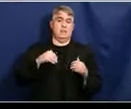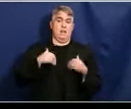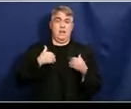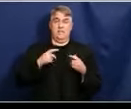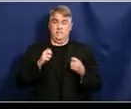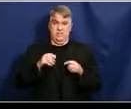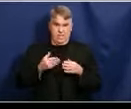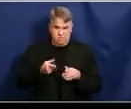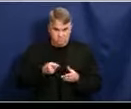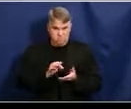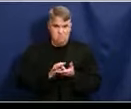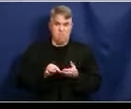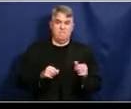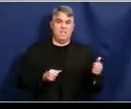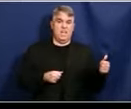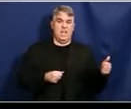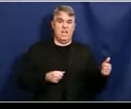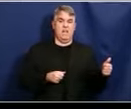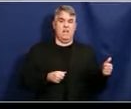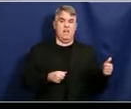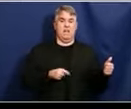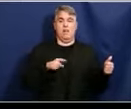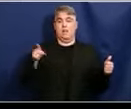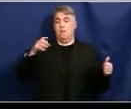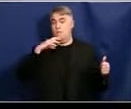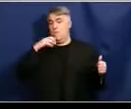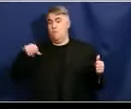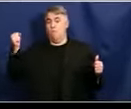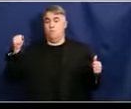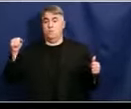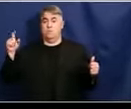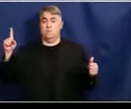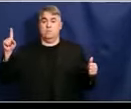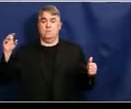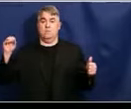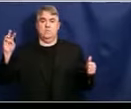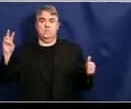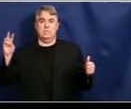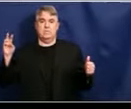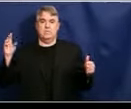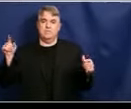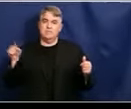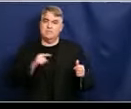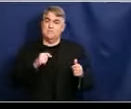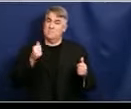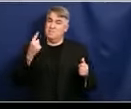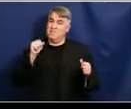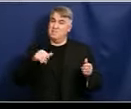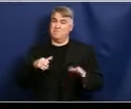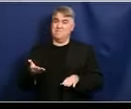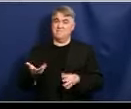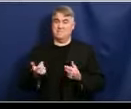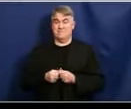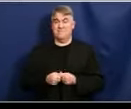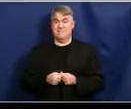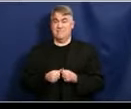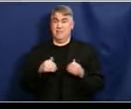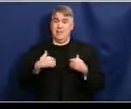And I neglected to say that the age range for all of the cases is from 0 to 108 years of